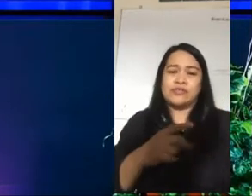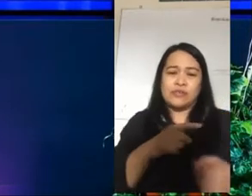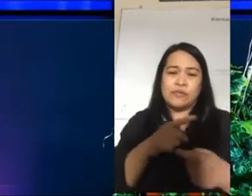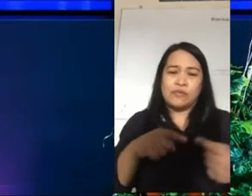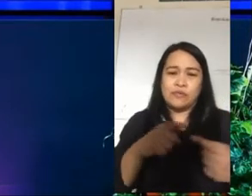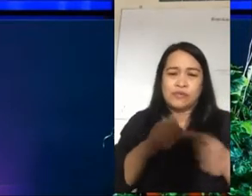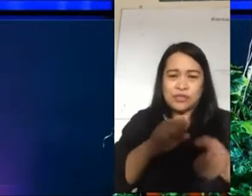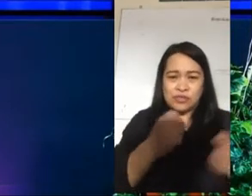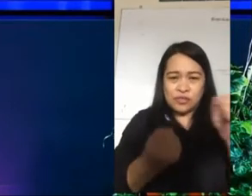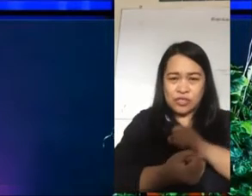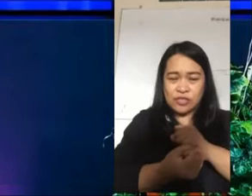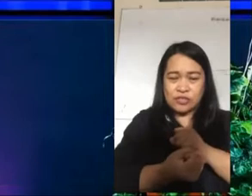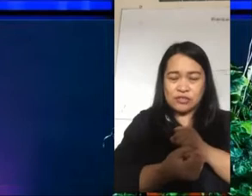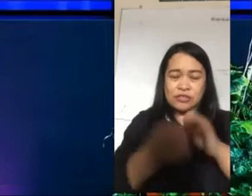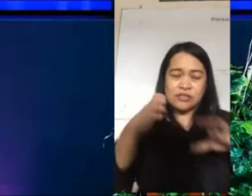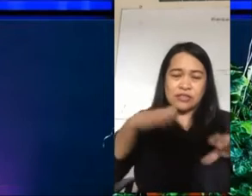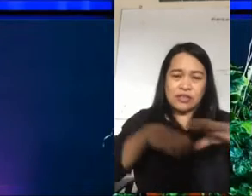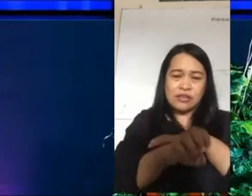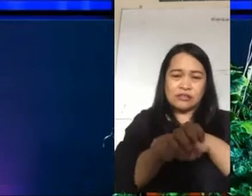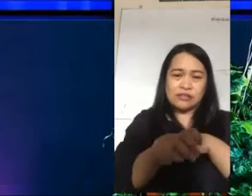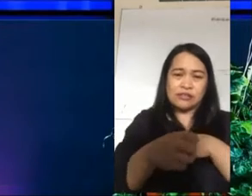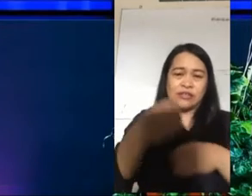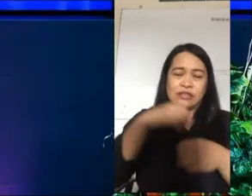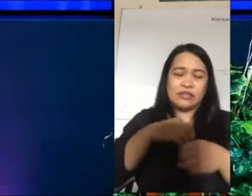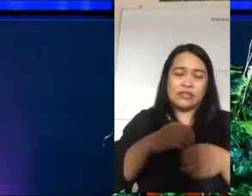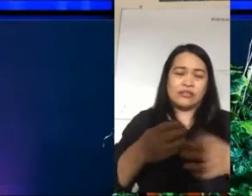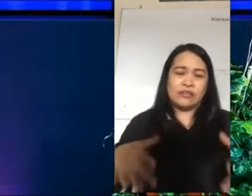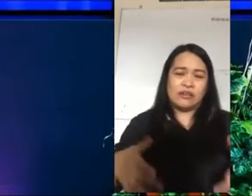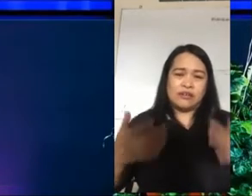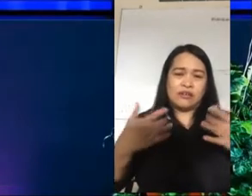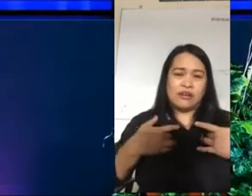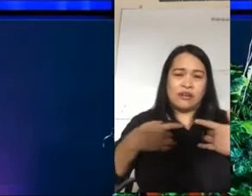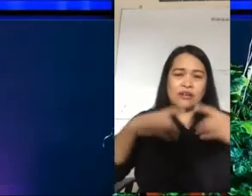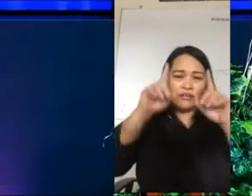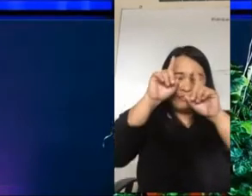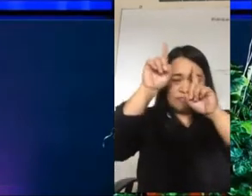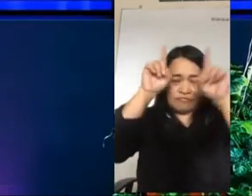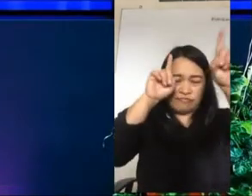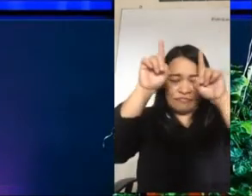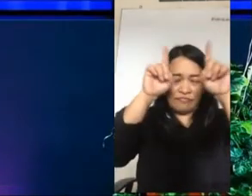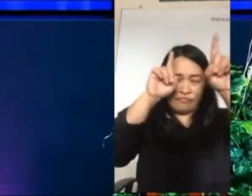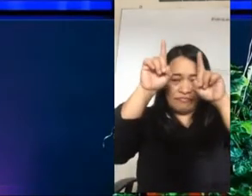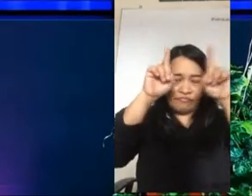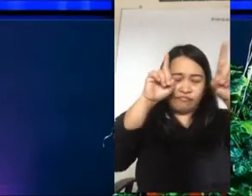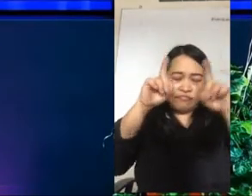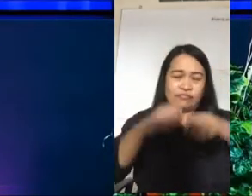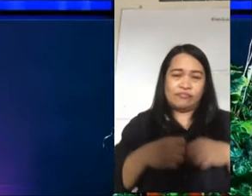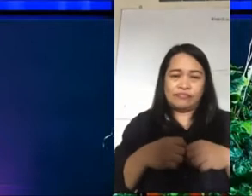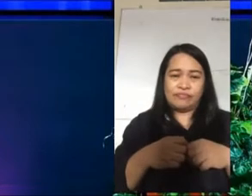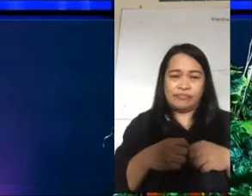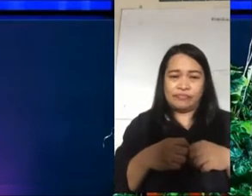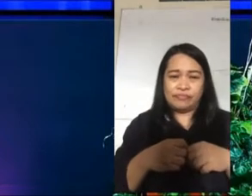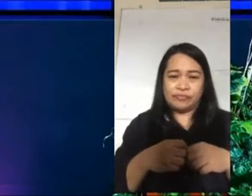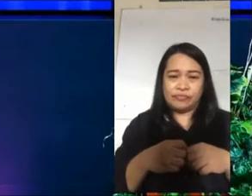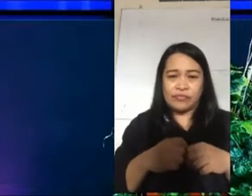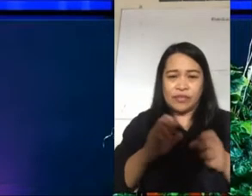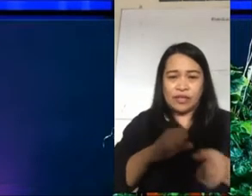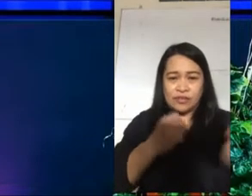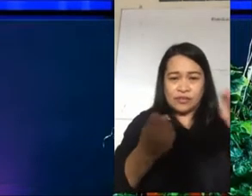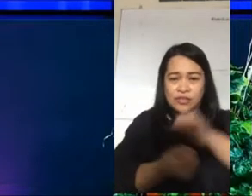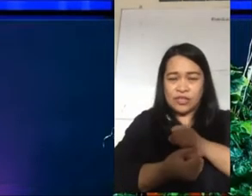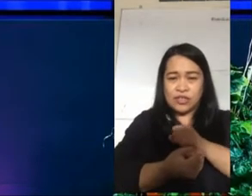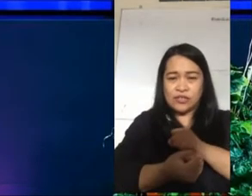overwhelming, it is confusing, at ang iba for them, it's even terrifying. Change can